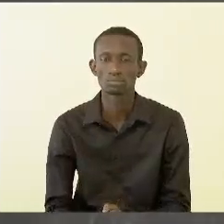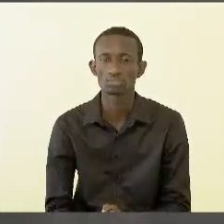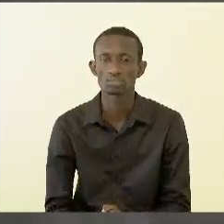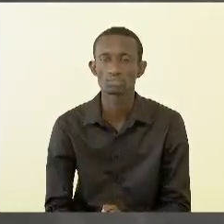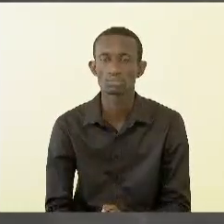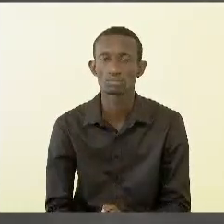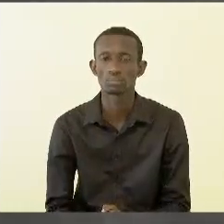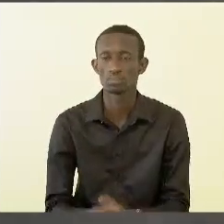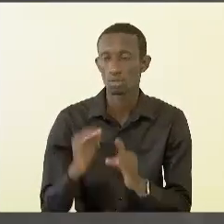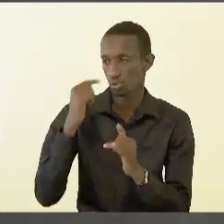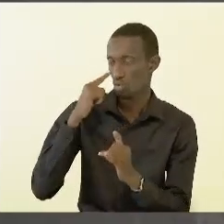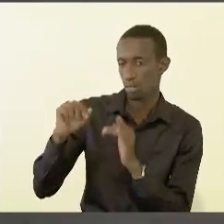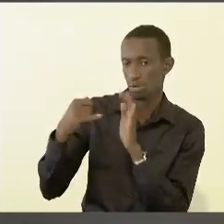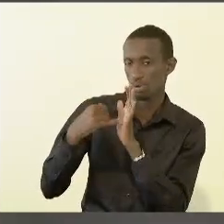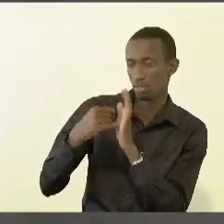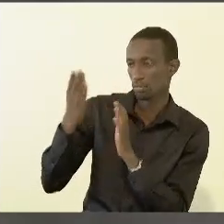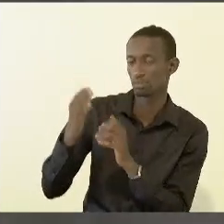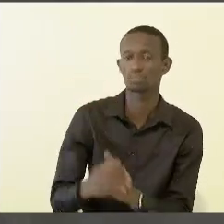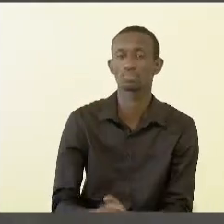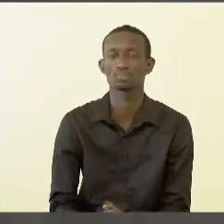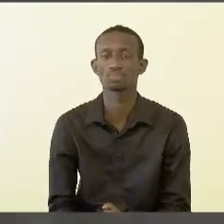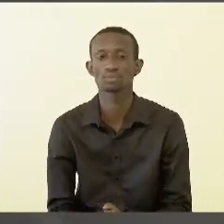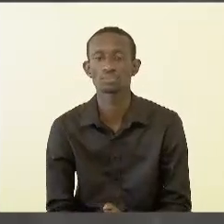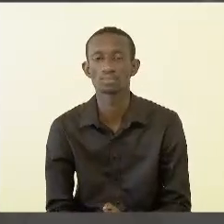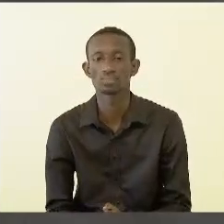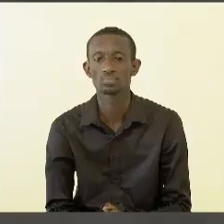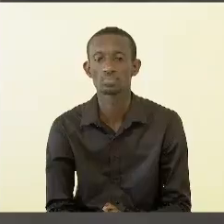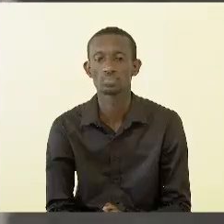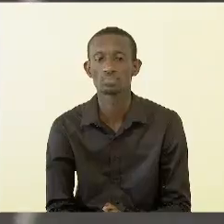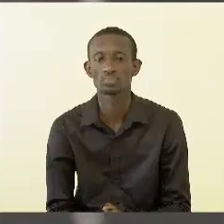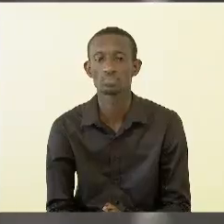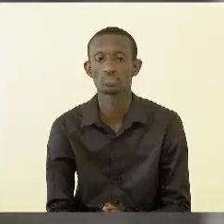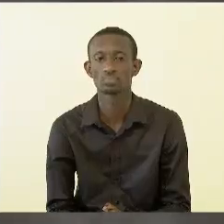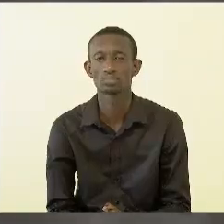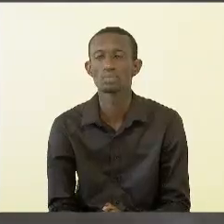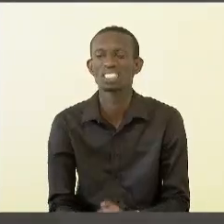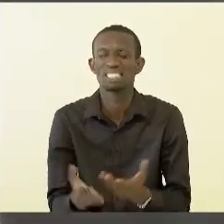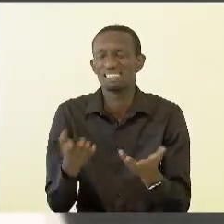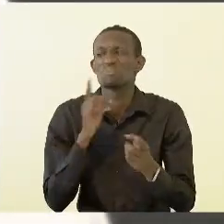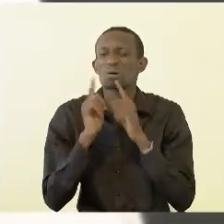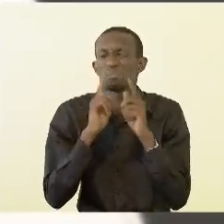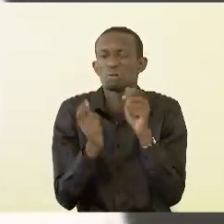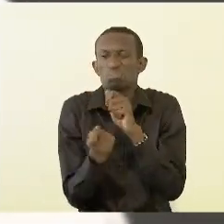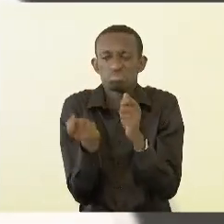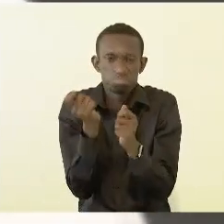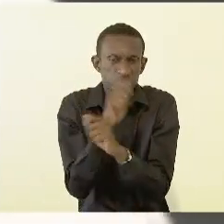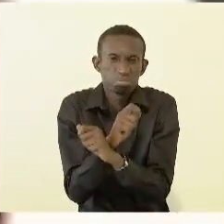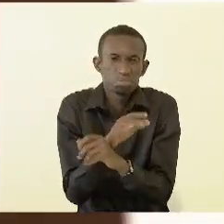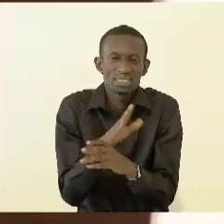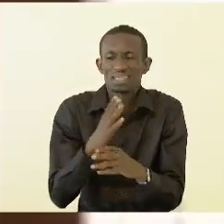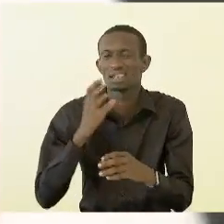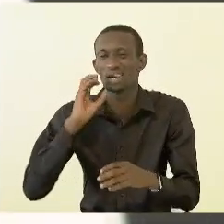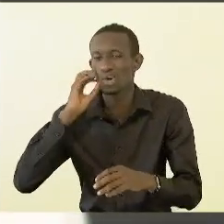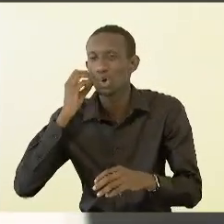So when you look at this indicator, it is somehow turning to yellow, orange,